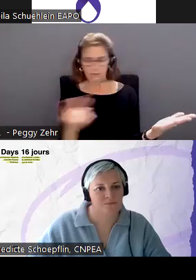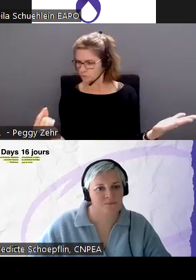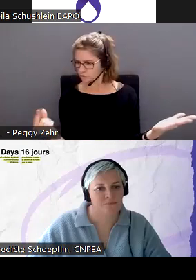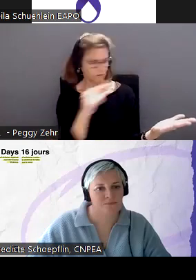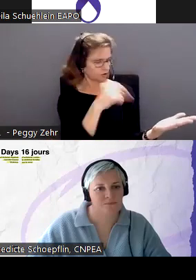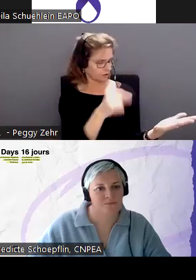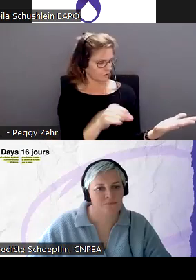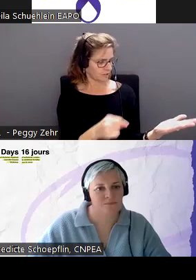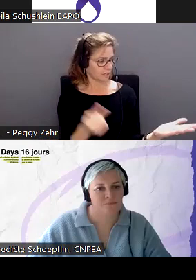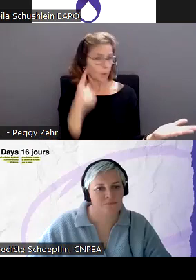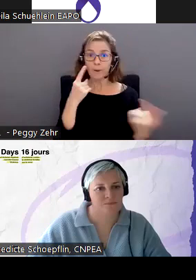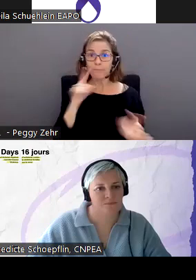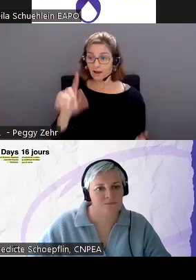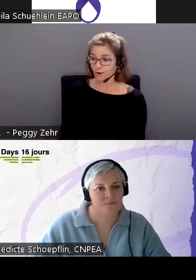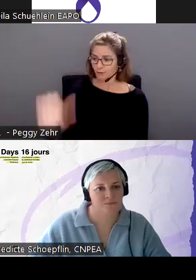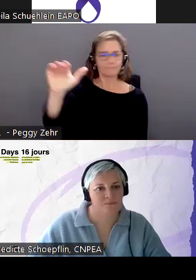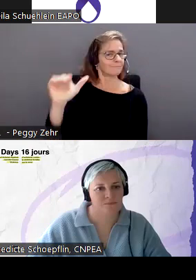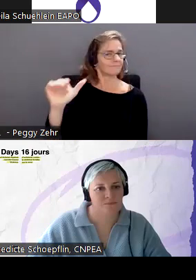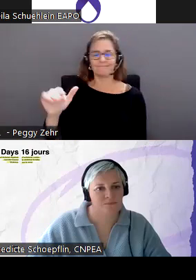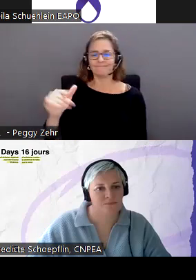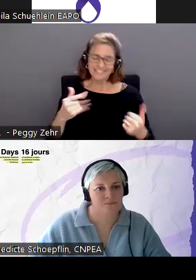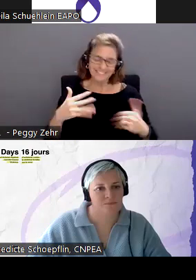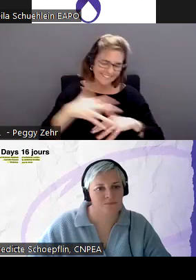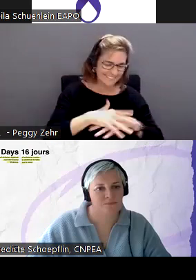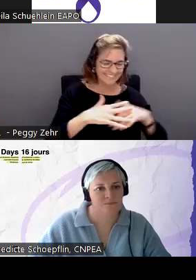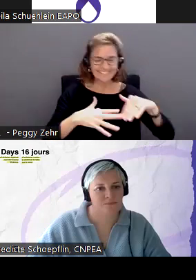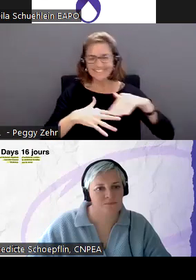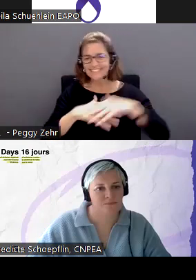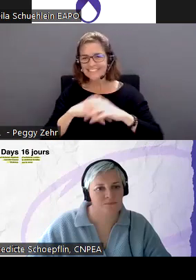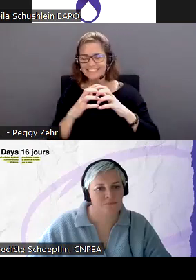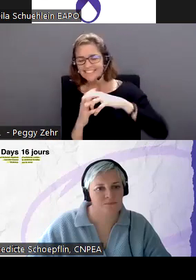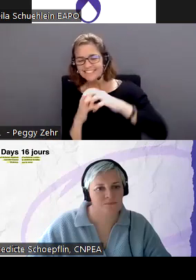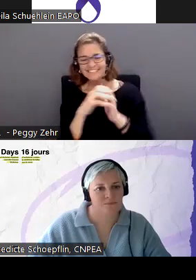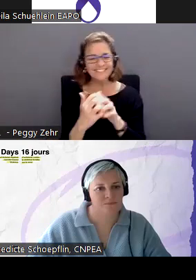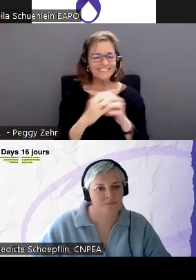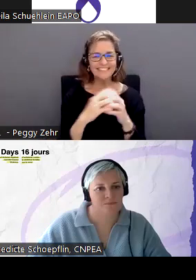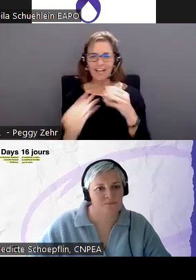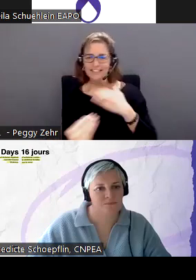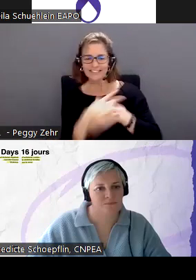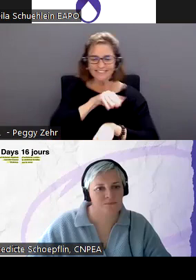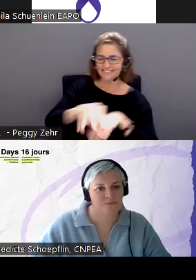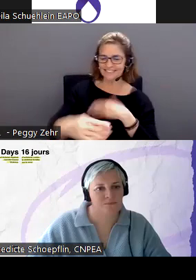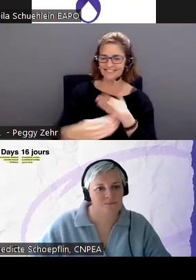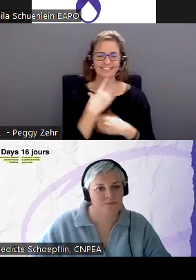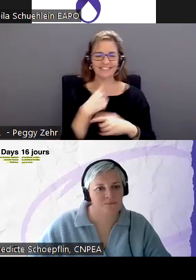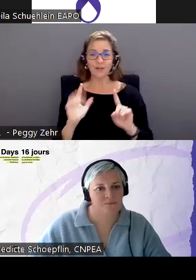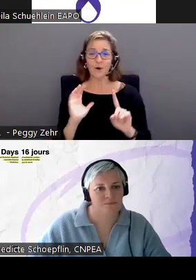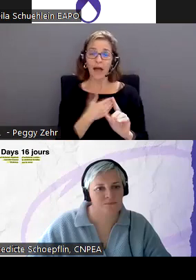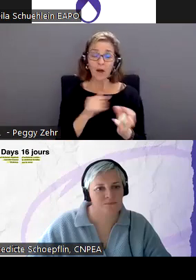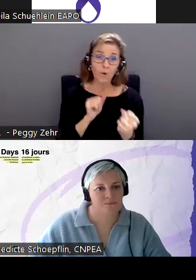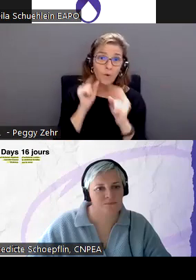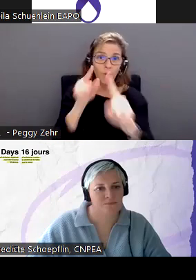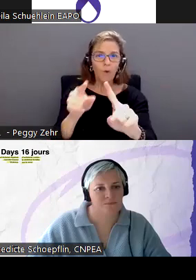outcome. Everything we're talking about is about becoming comfortable and confident about working with